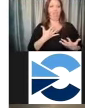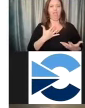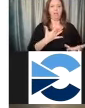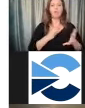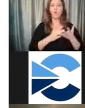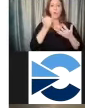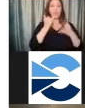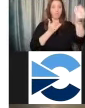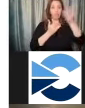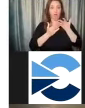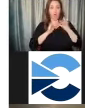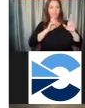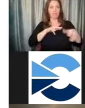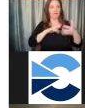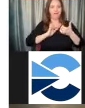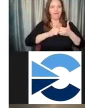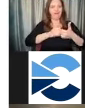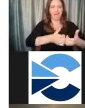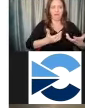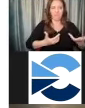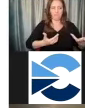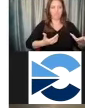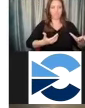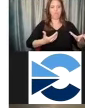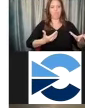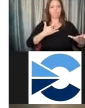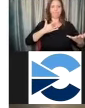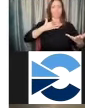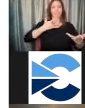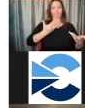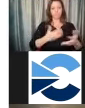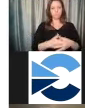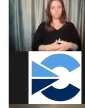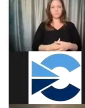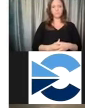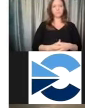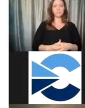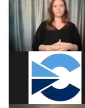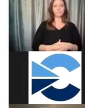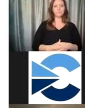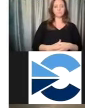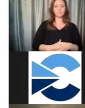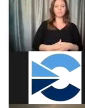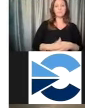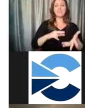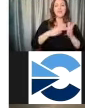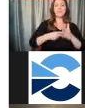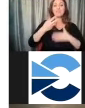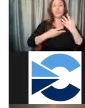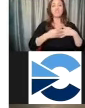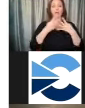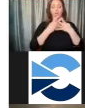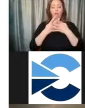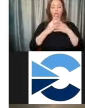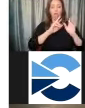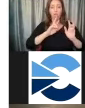when presented with such disclosures. And so the process of screening for